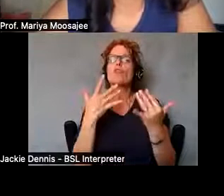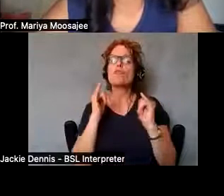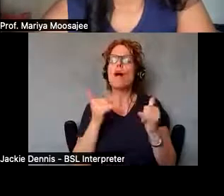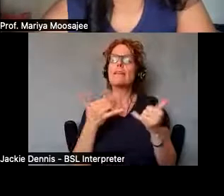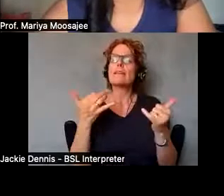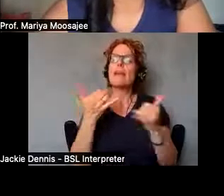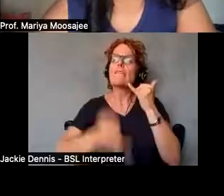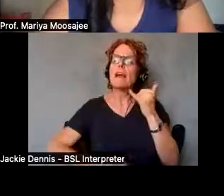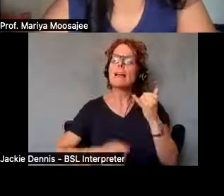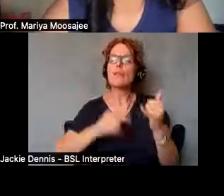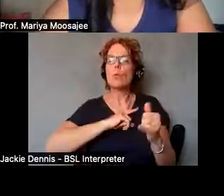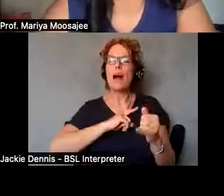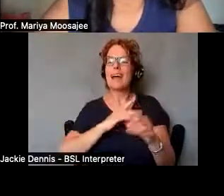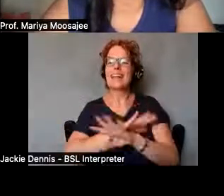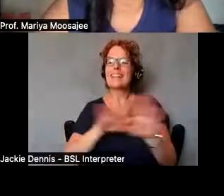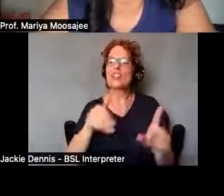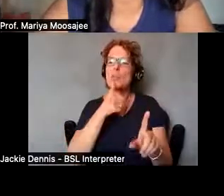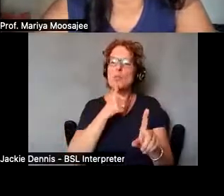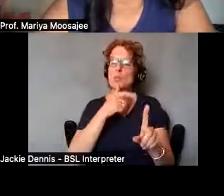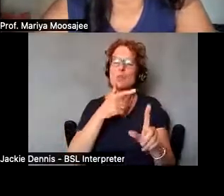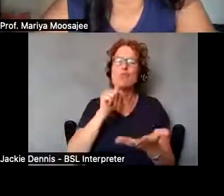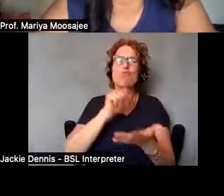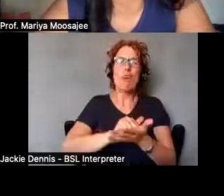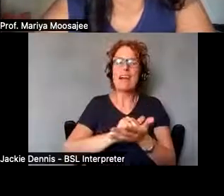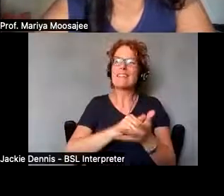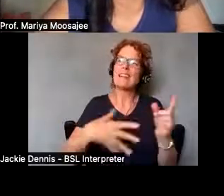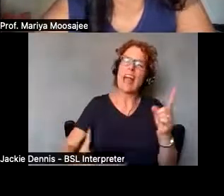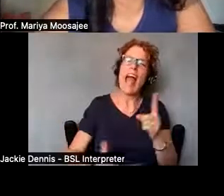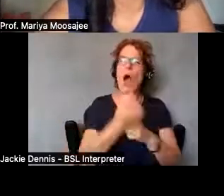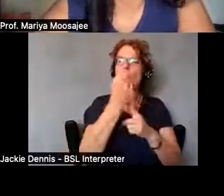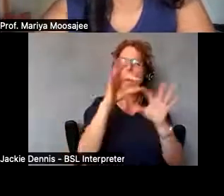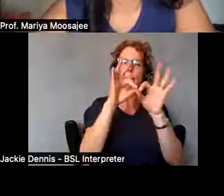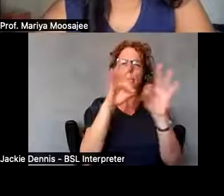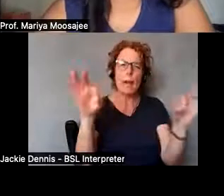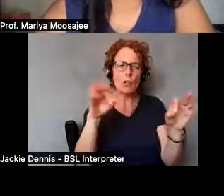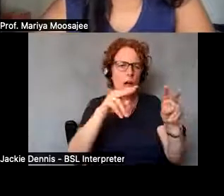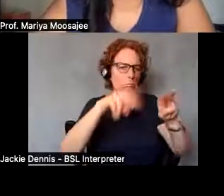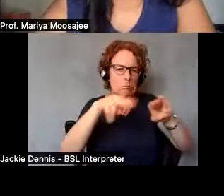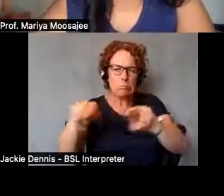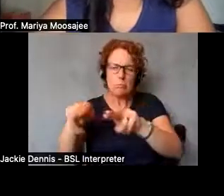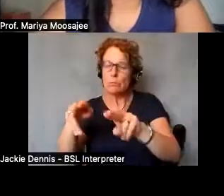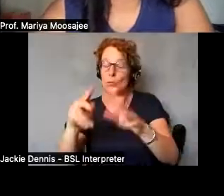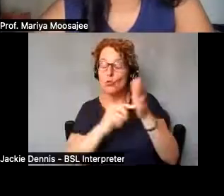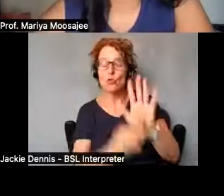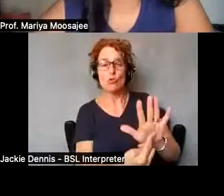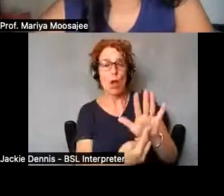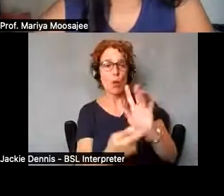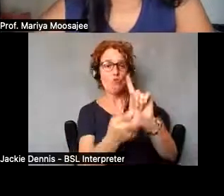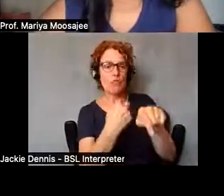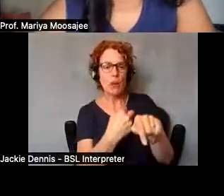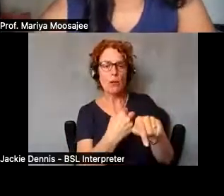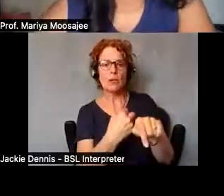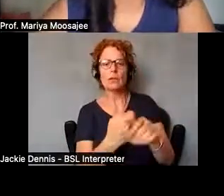haven't used the right, what we call outcome metrics. They haven't used the right measures to show a response to